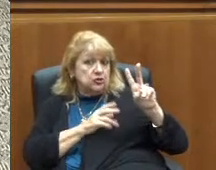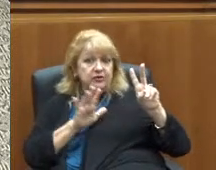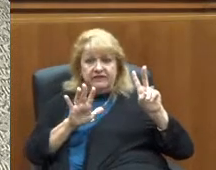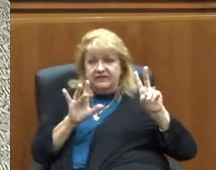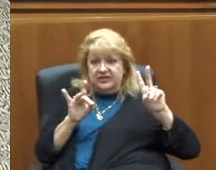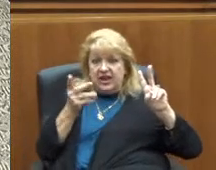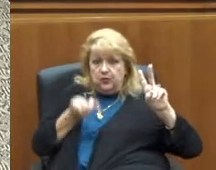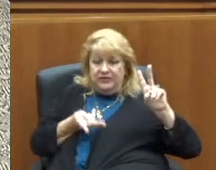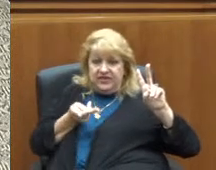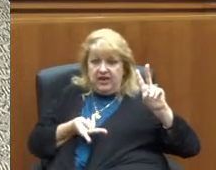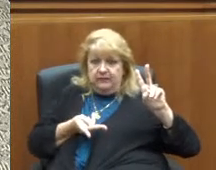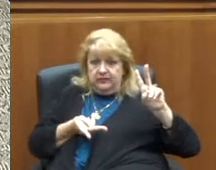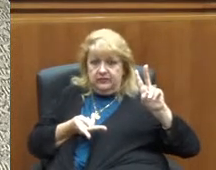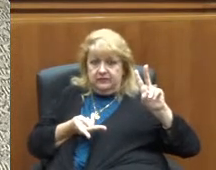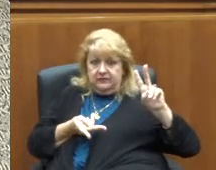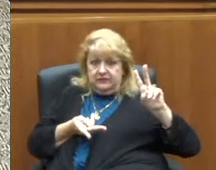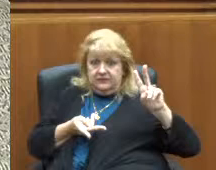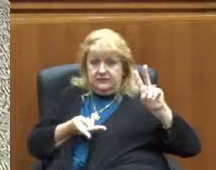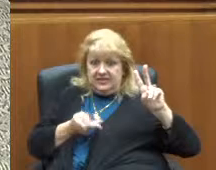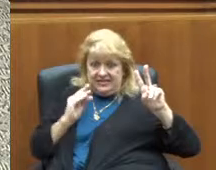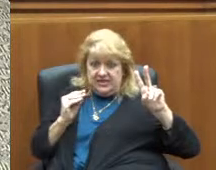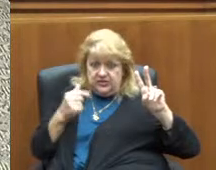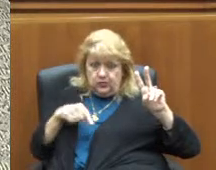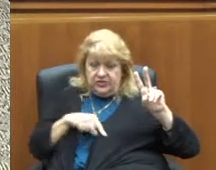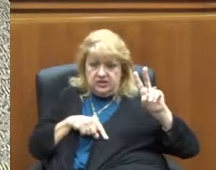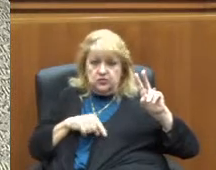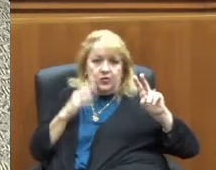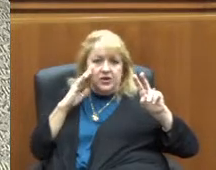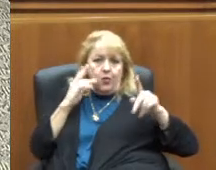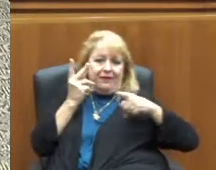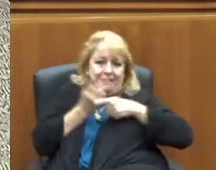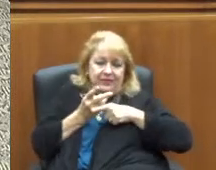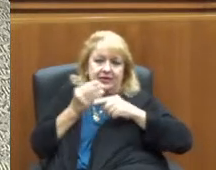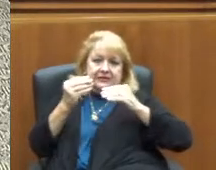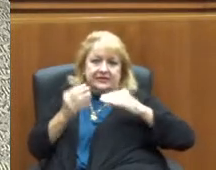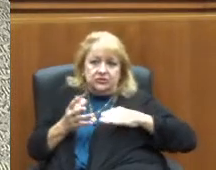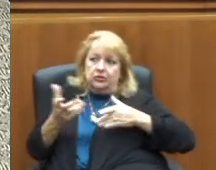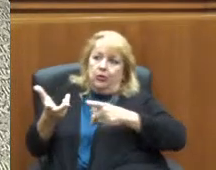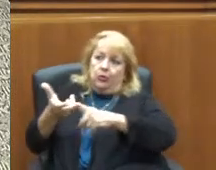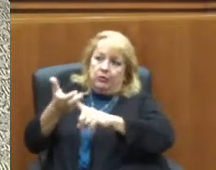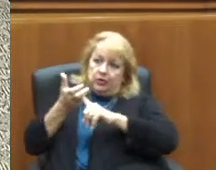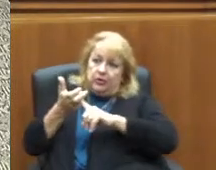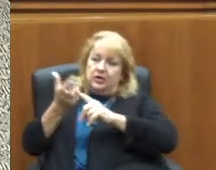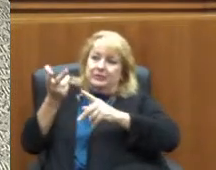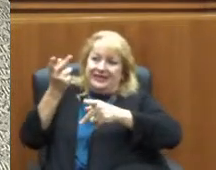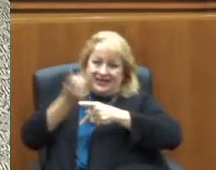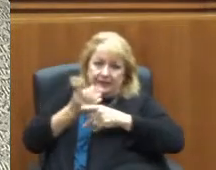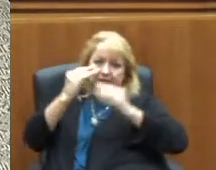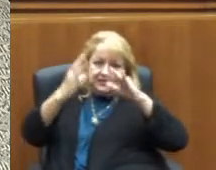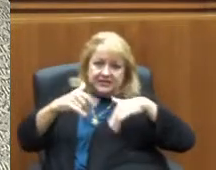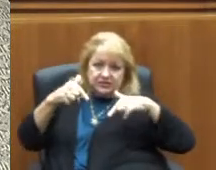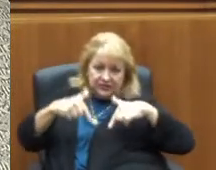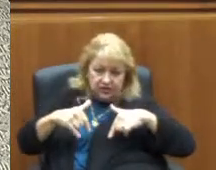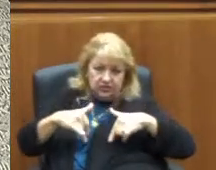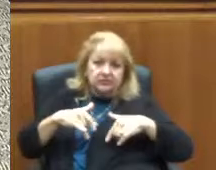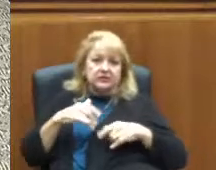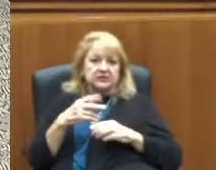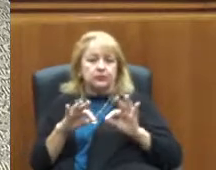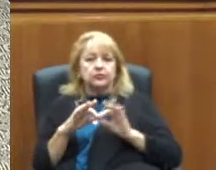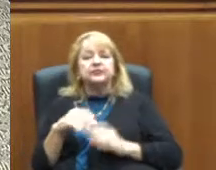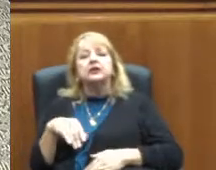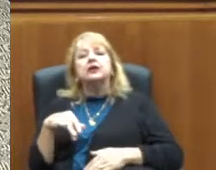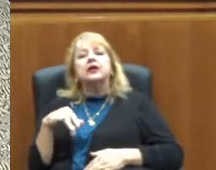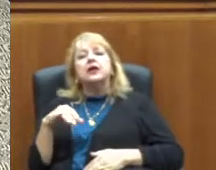with us. And we know teacher retention is very important. Also with our resident and post-baccalaureate mentor